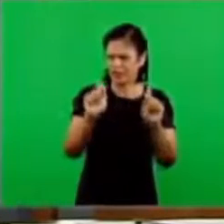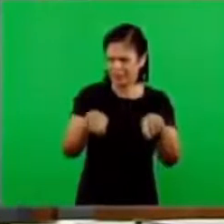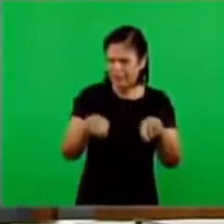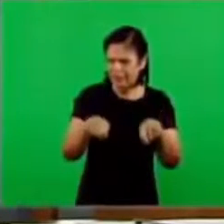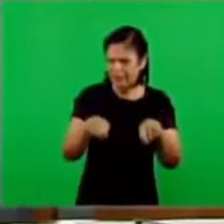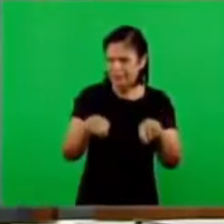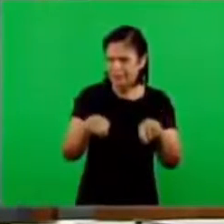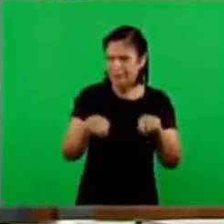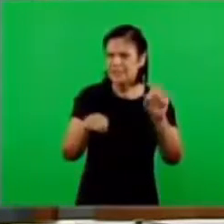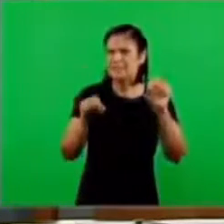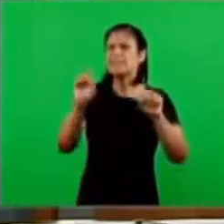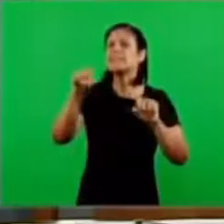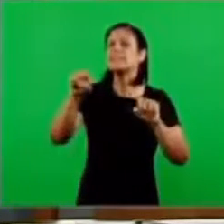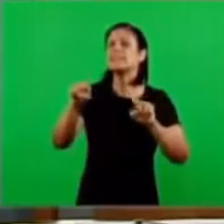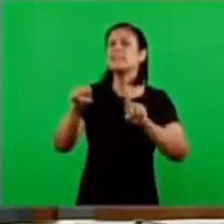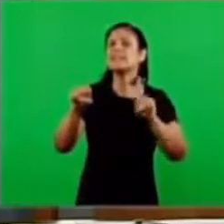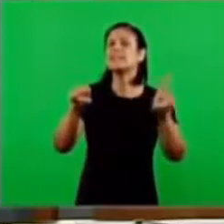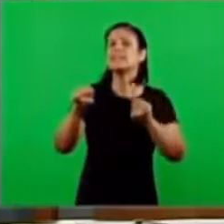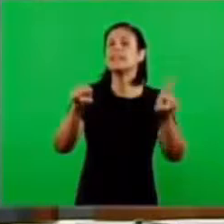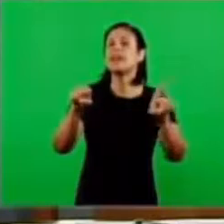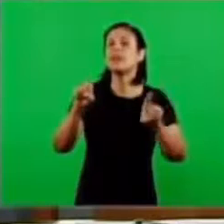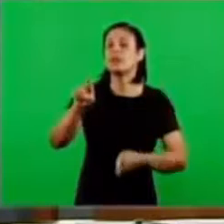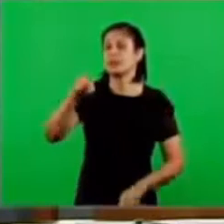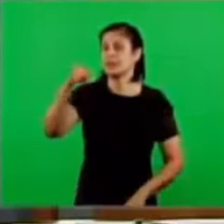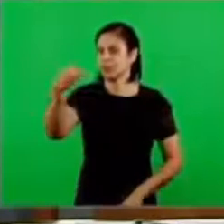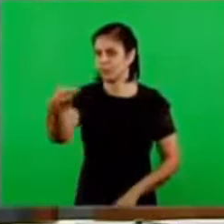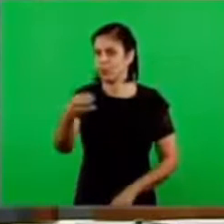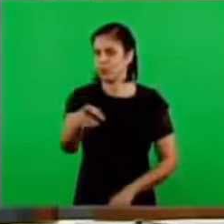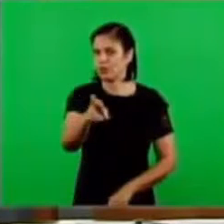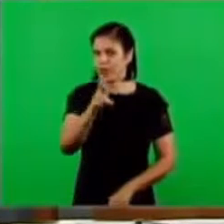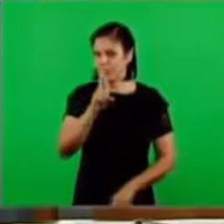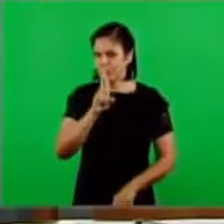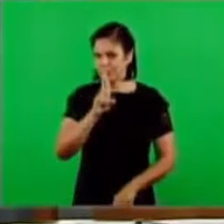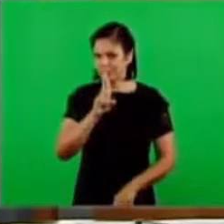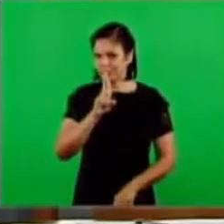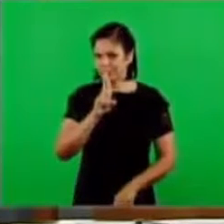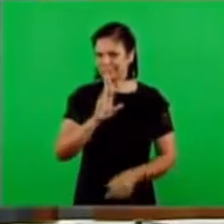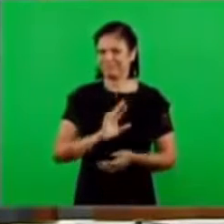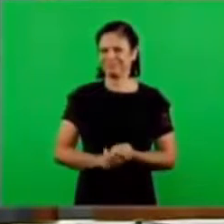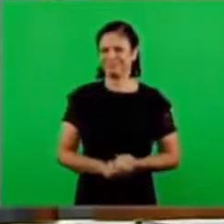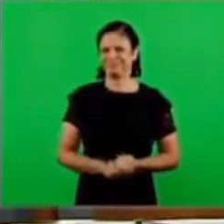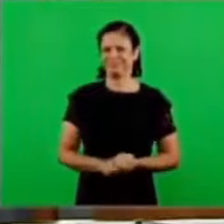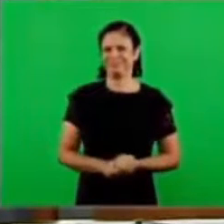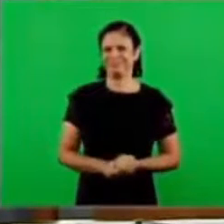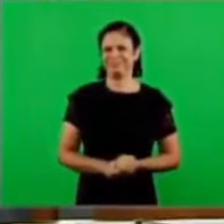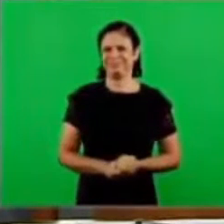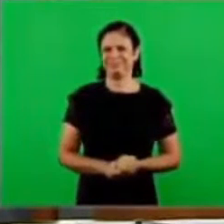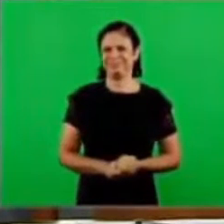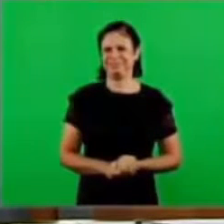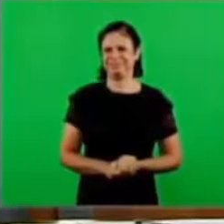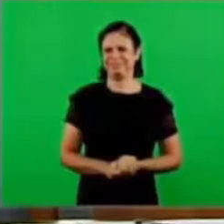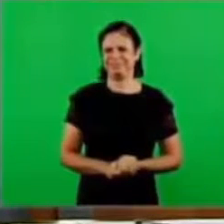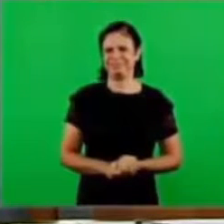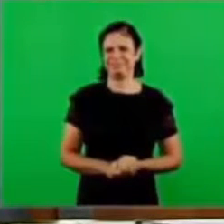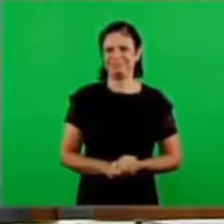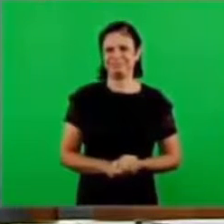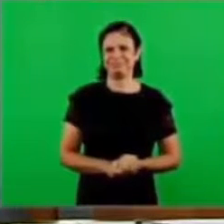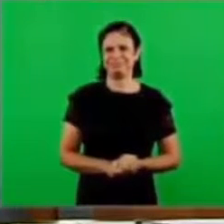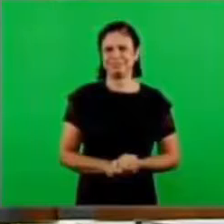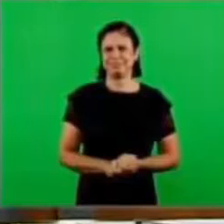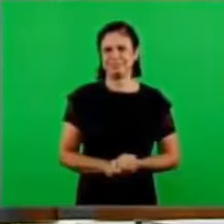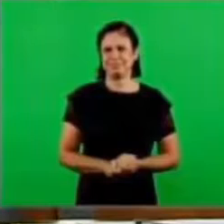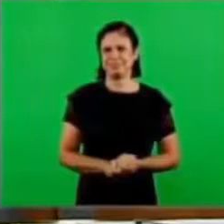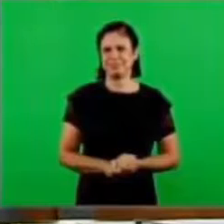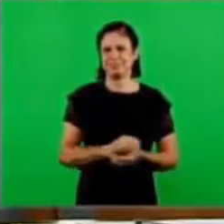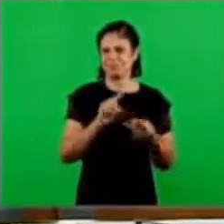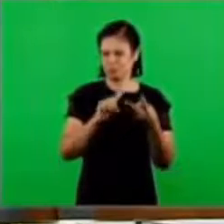second question. You better have to wait to answer later on. Afterwards, we are going to make comments